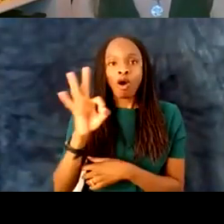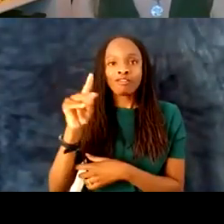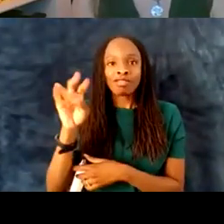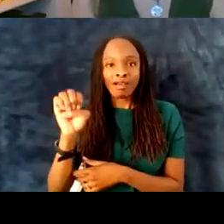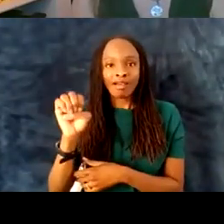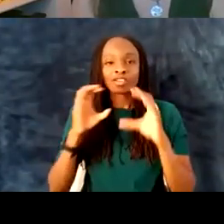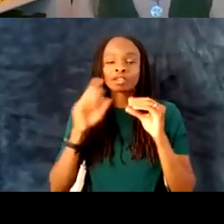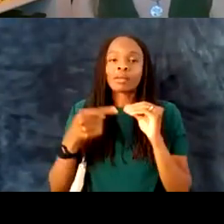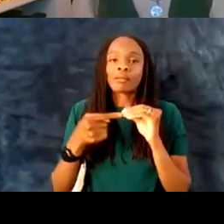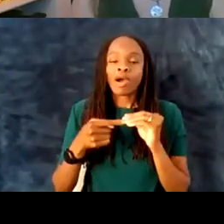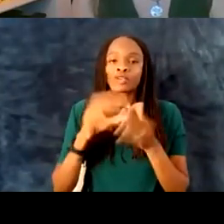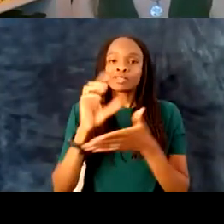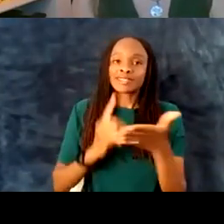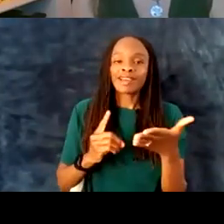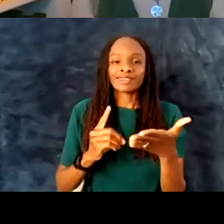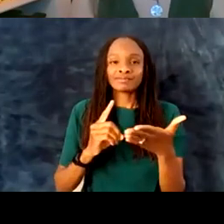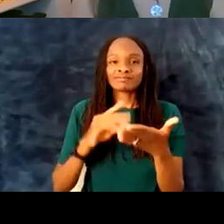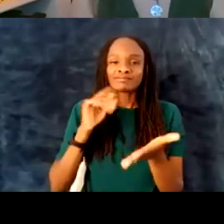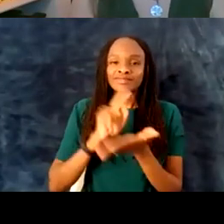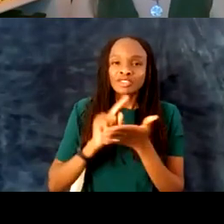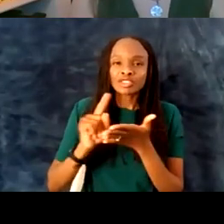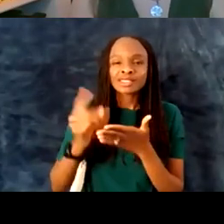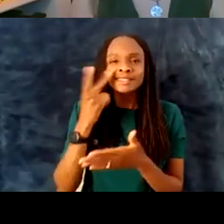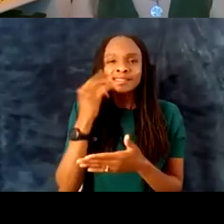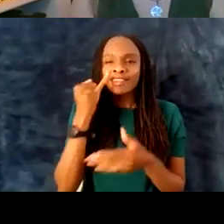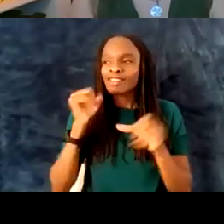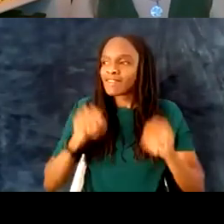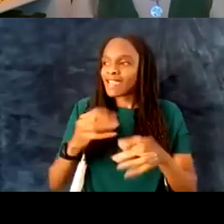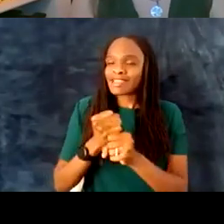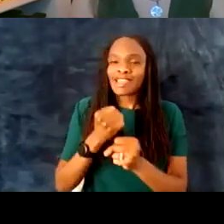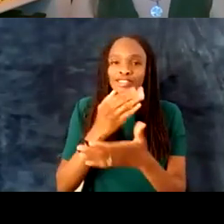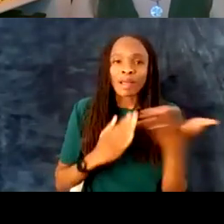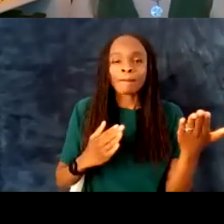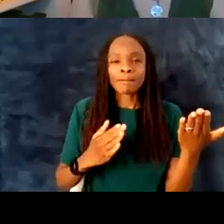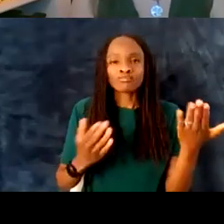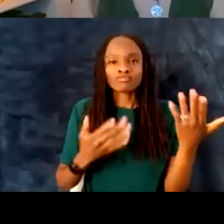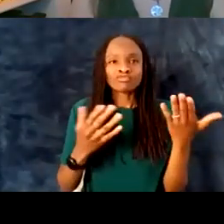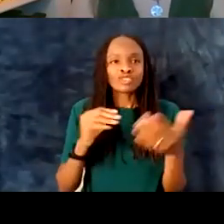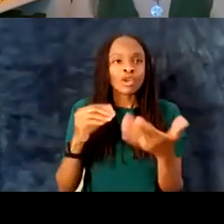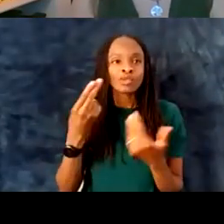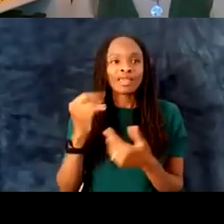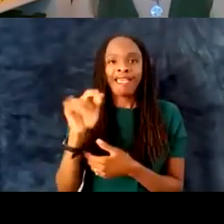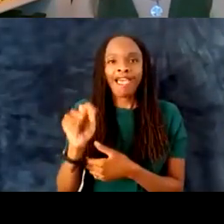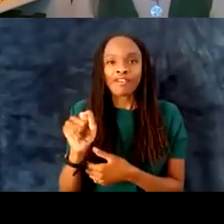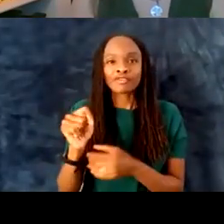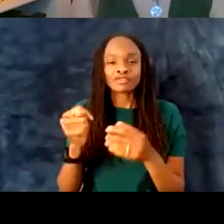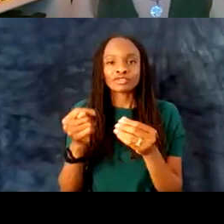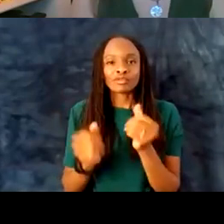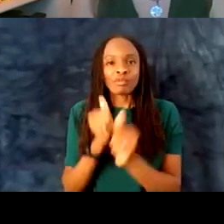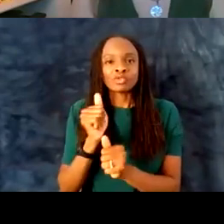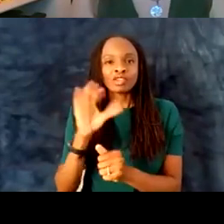about designing a study and trying to see if we could get some, you know, the heft of Caty's research